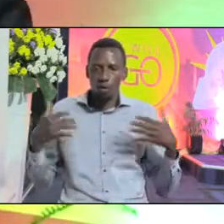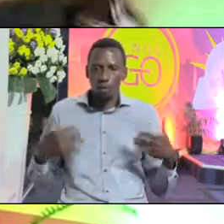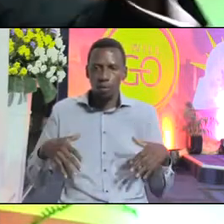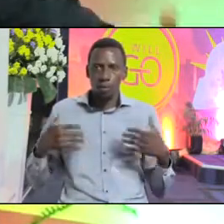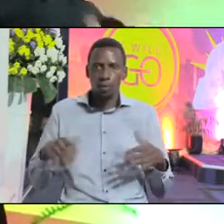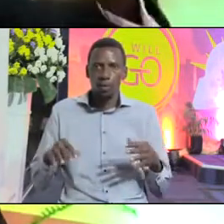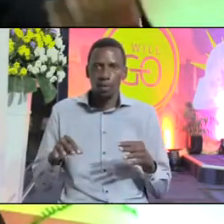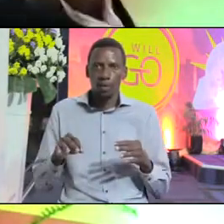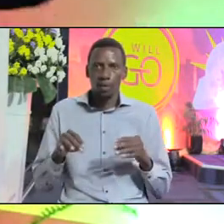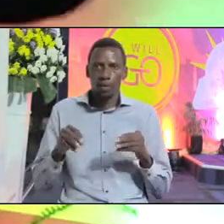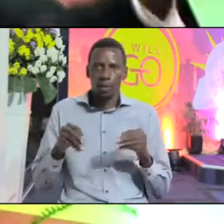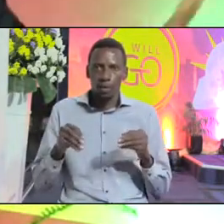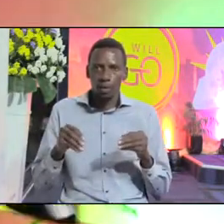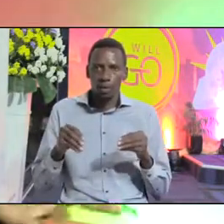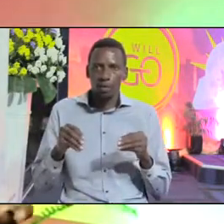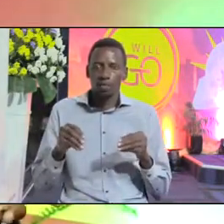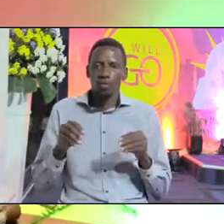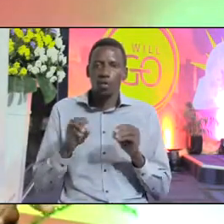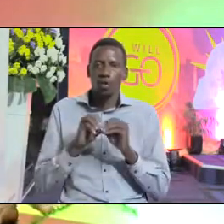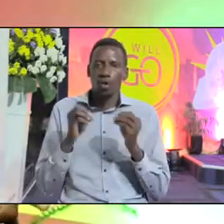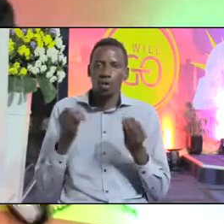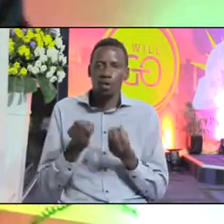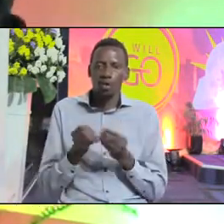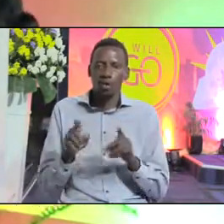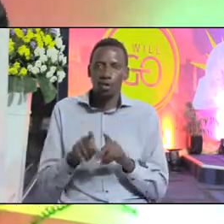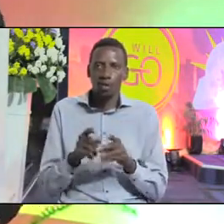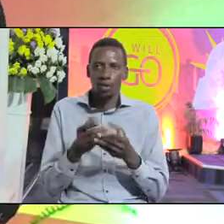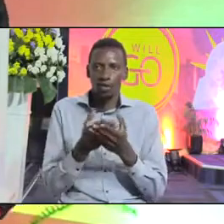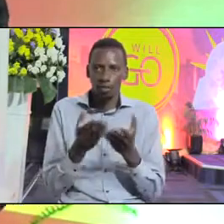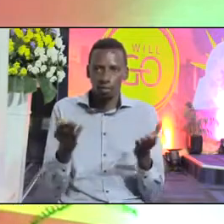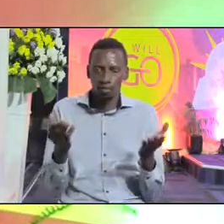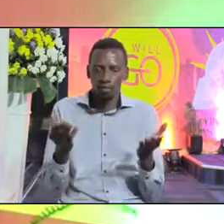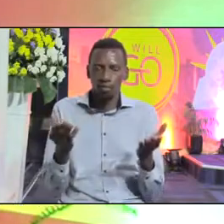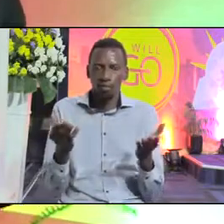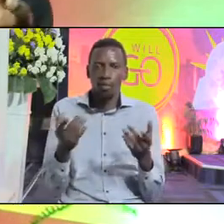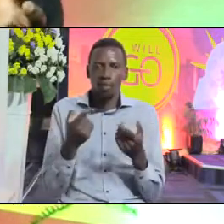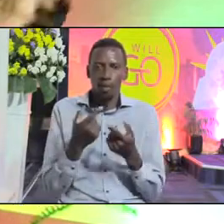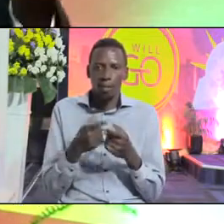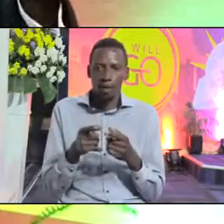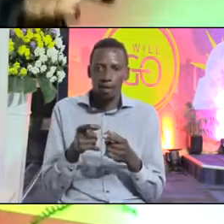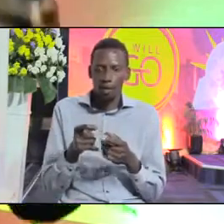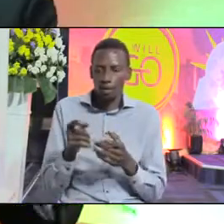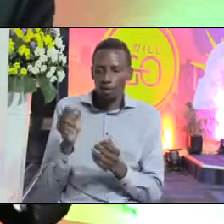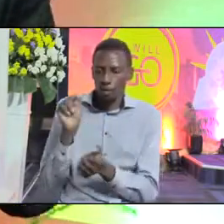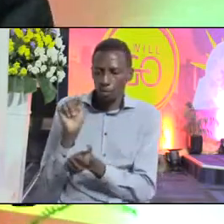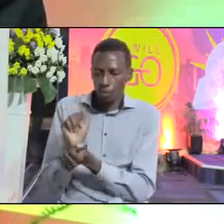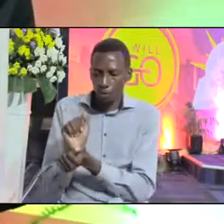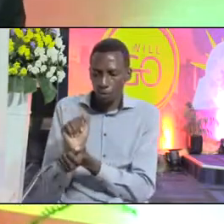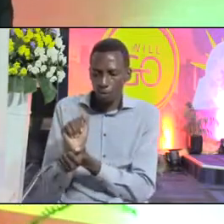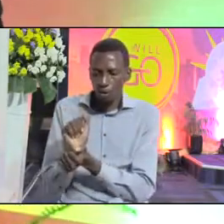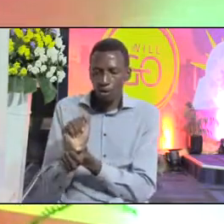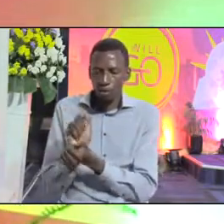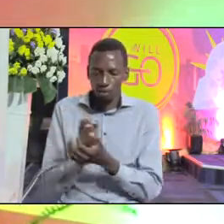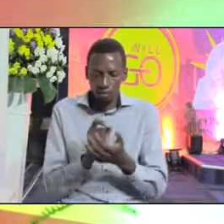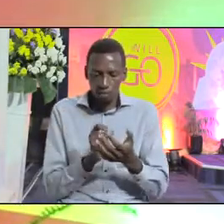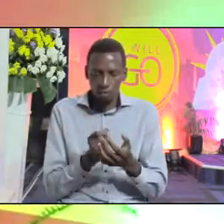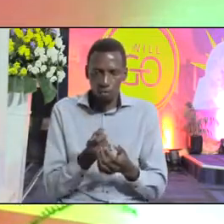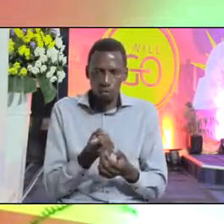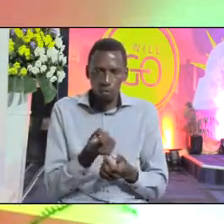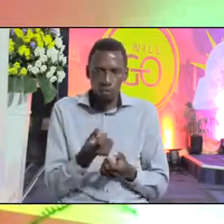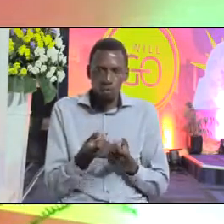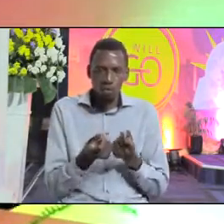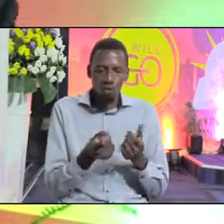urban organization that you are, but he wrote to little huddles of persons,